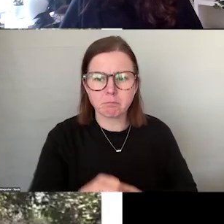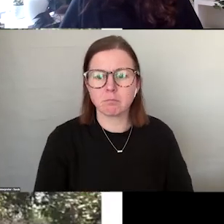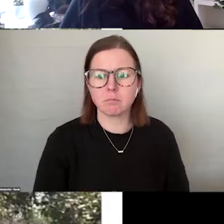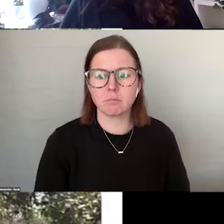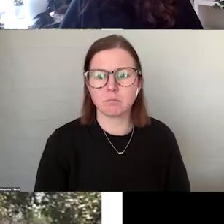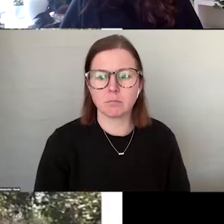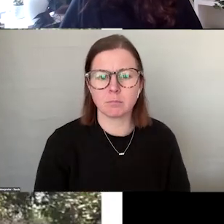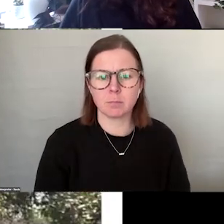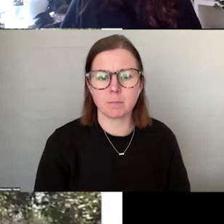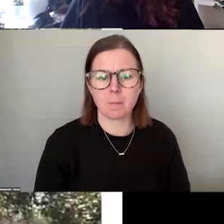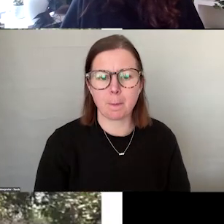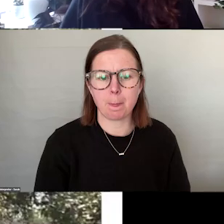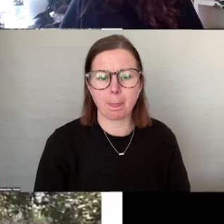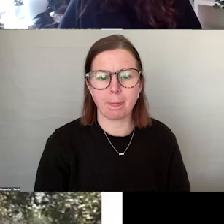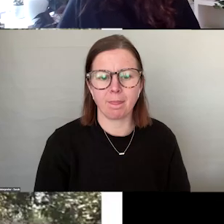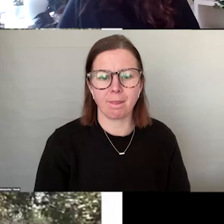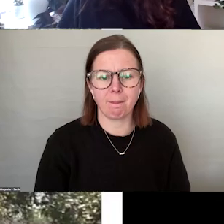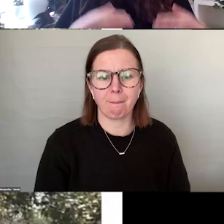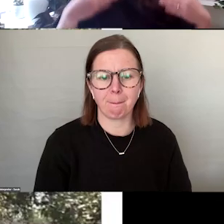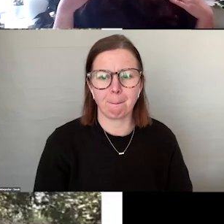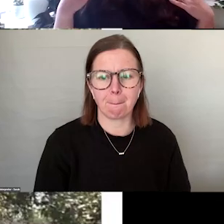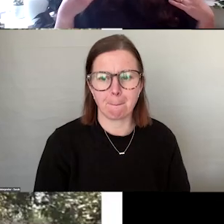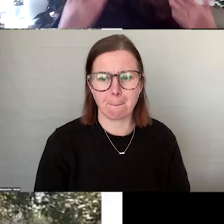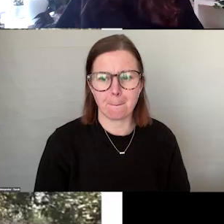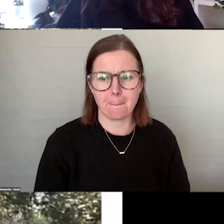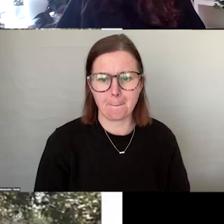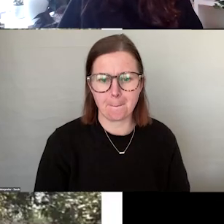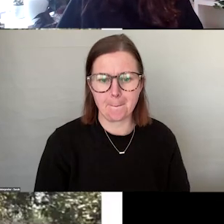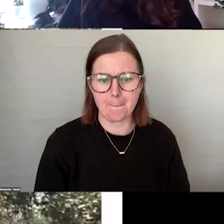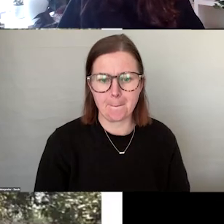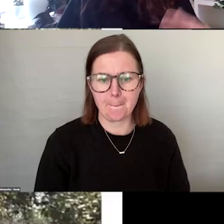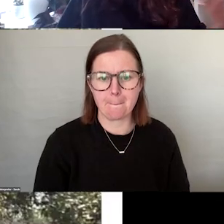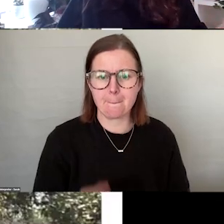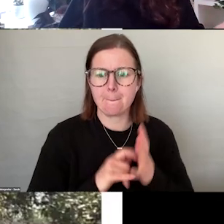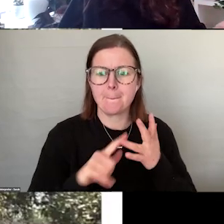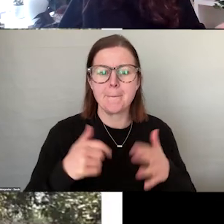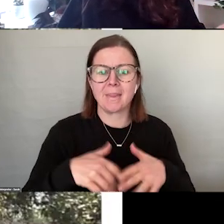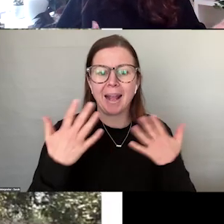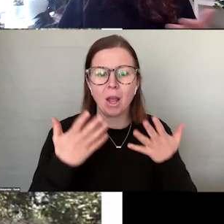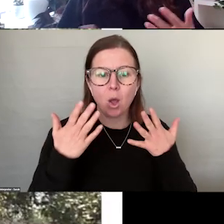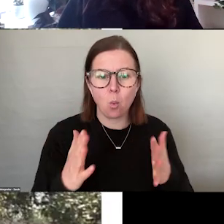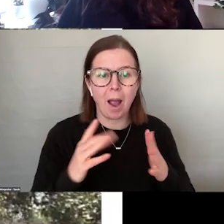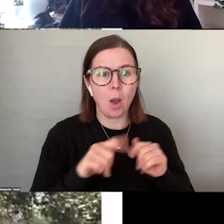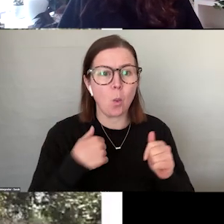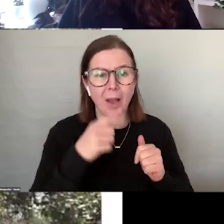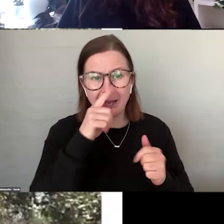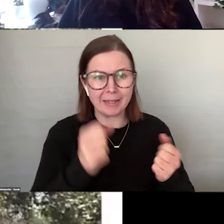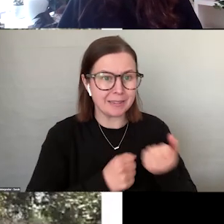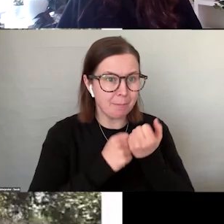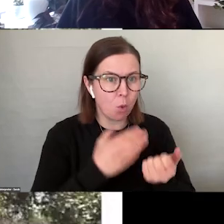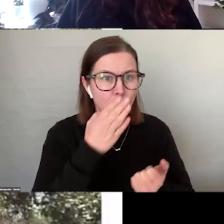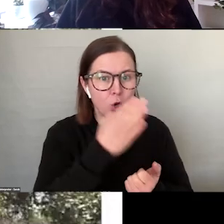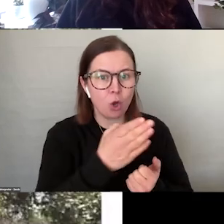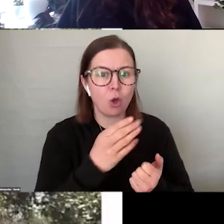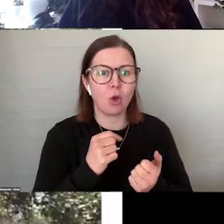burnout and care burden is real. So any way that we can support carers to access supports for people